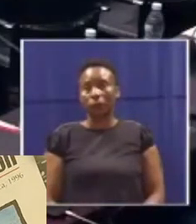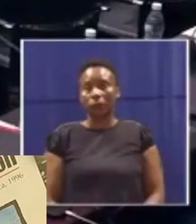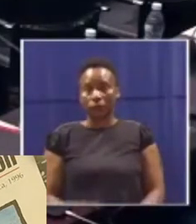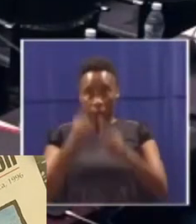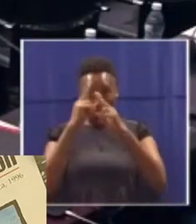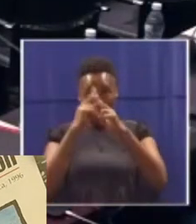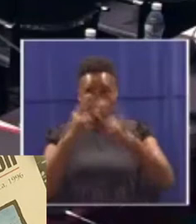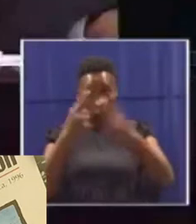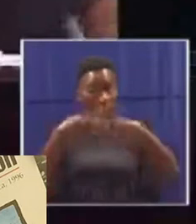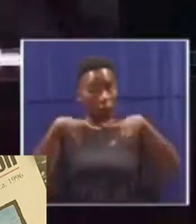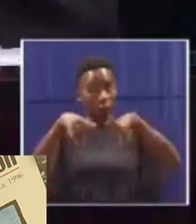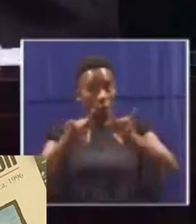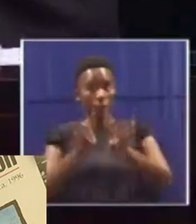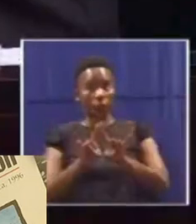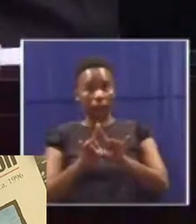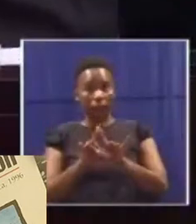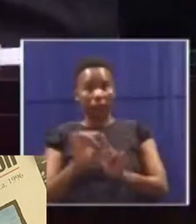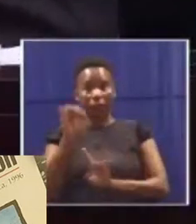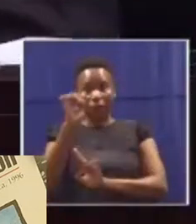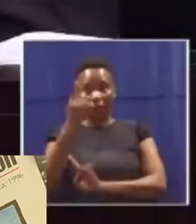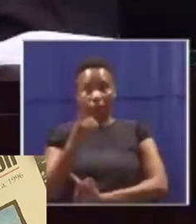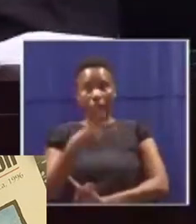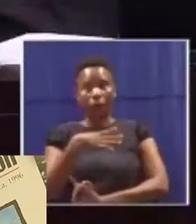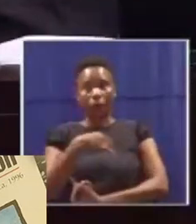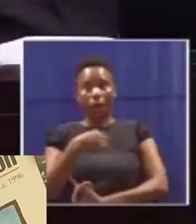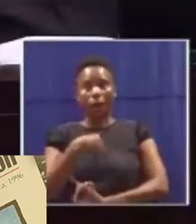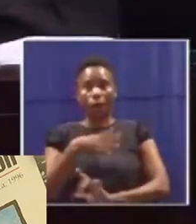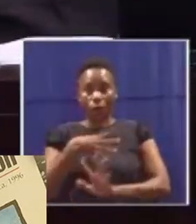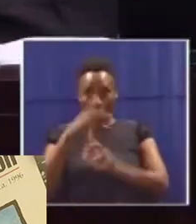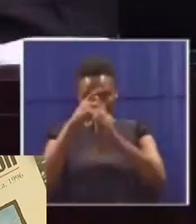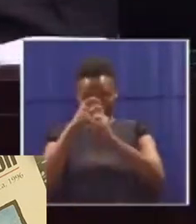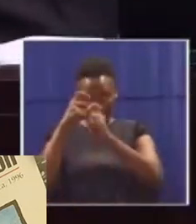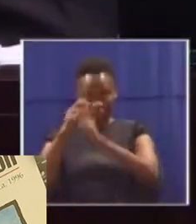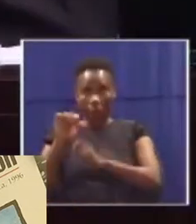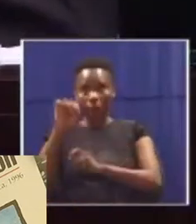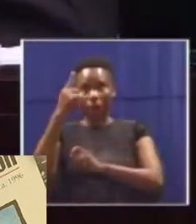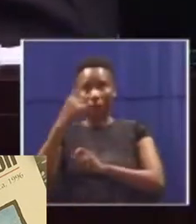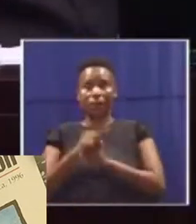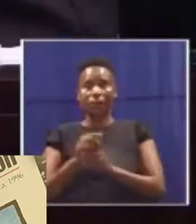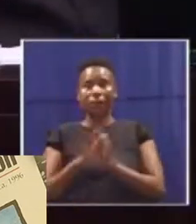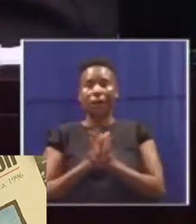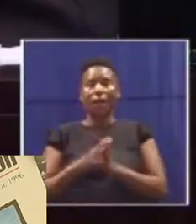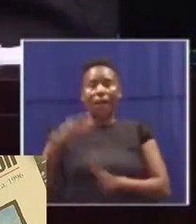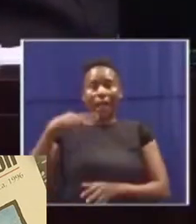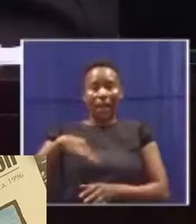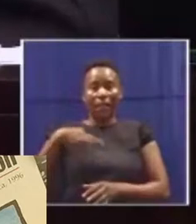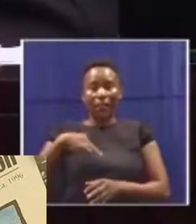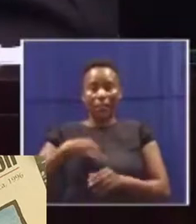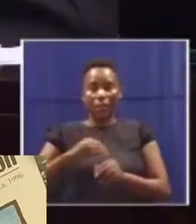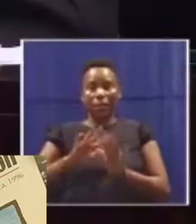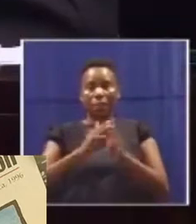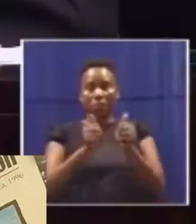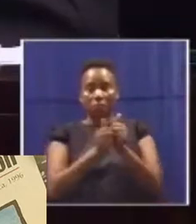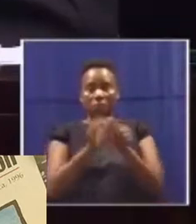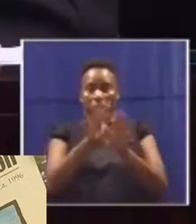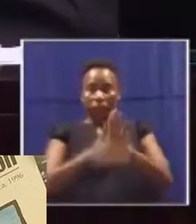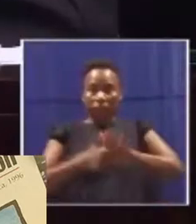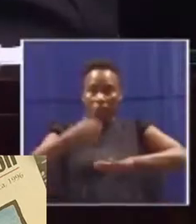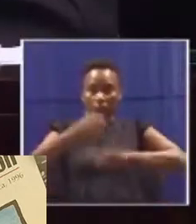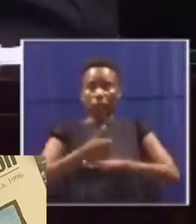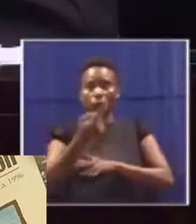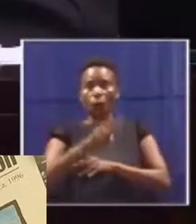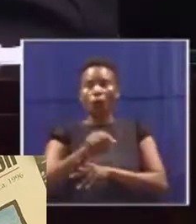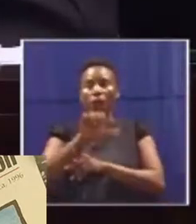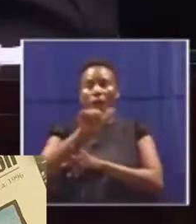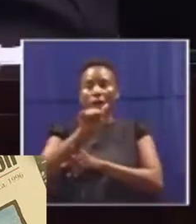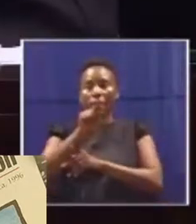Honourable Chairperson, I firstly wish to pay tribute to the First Lady and co-founder of the African Christian Democratic